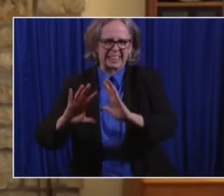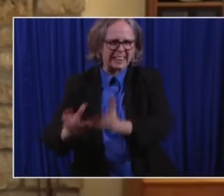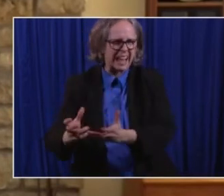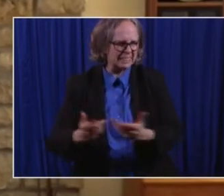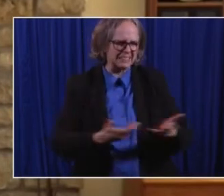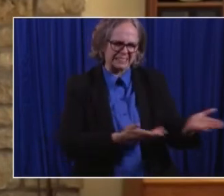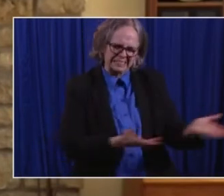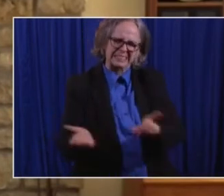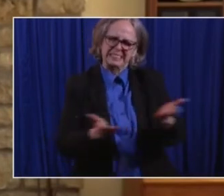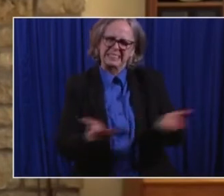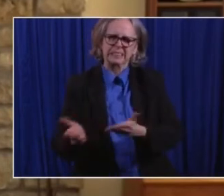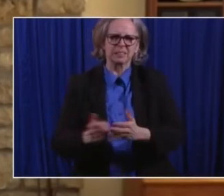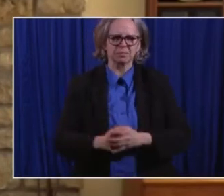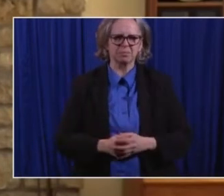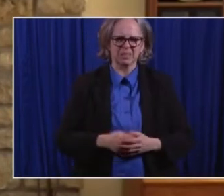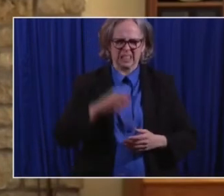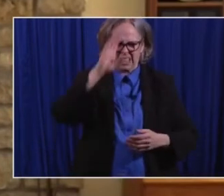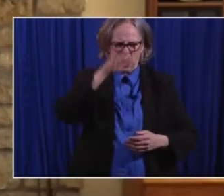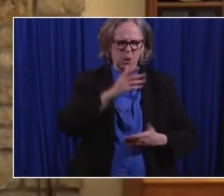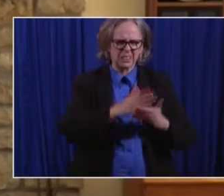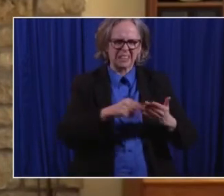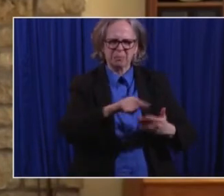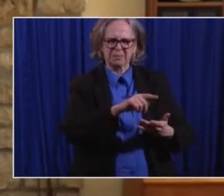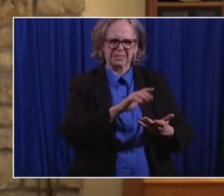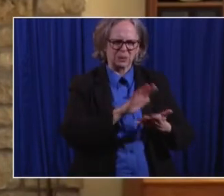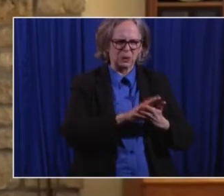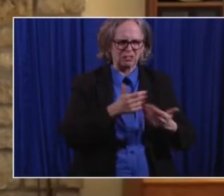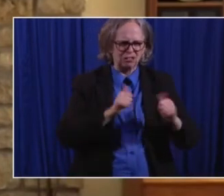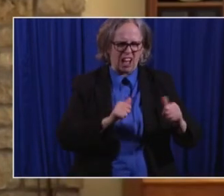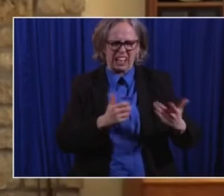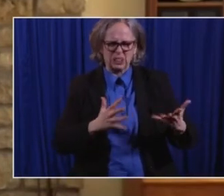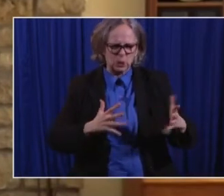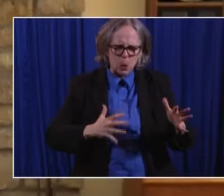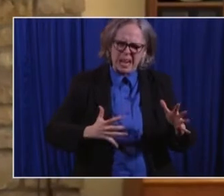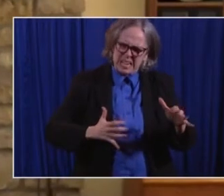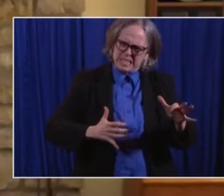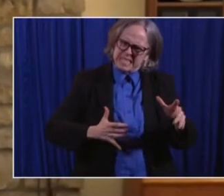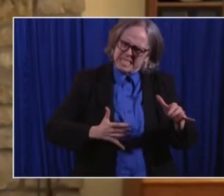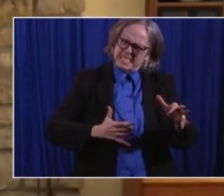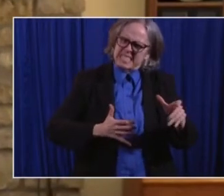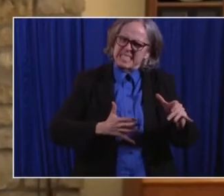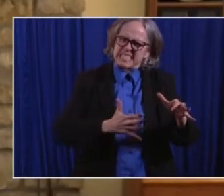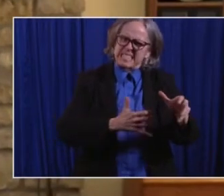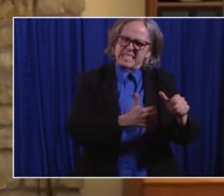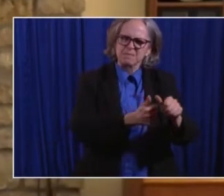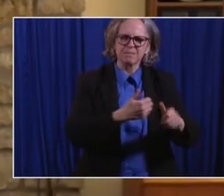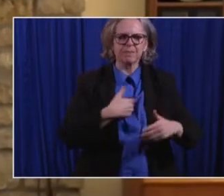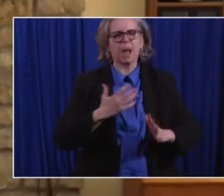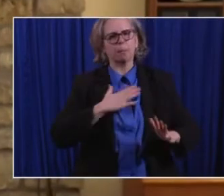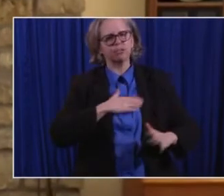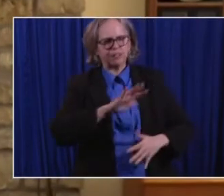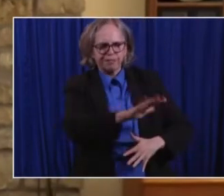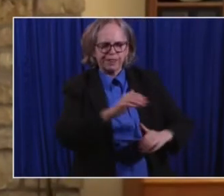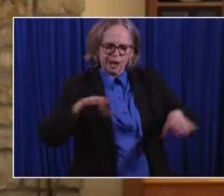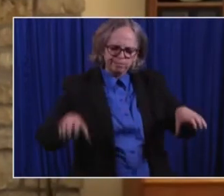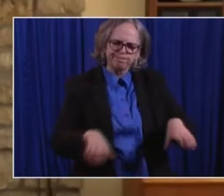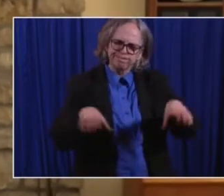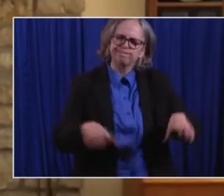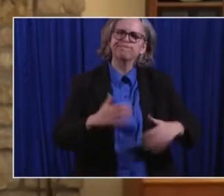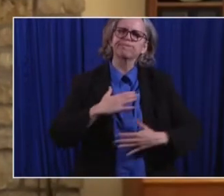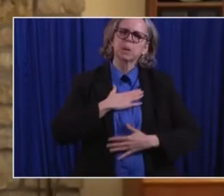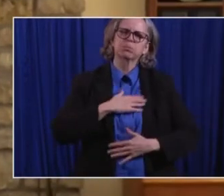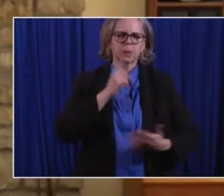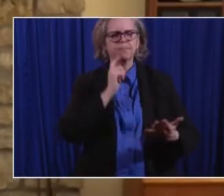them have made efforts to speed that up, and we certainly appreciate those efforts as well. But we're very